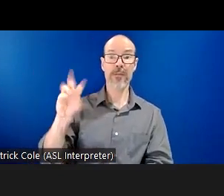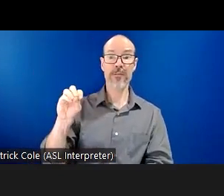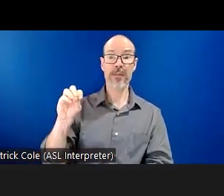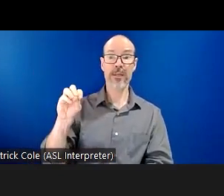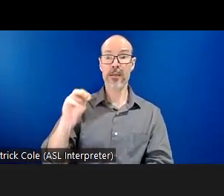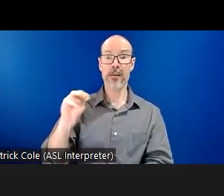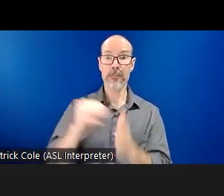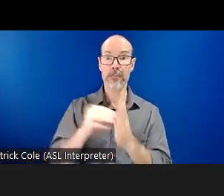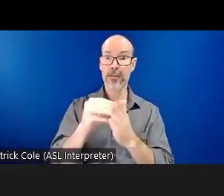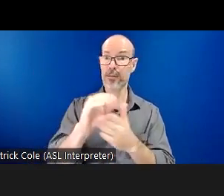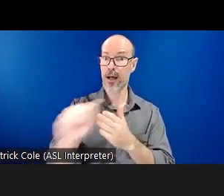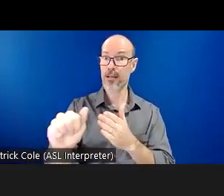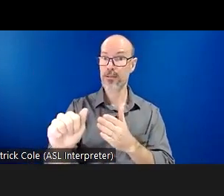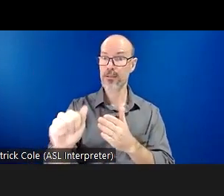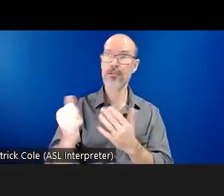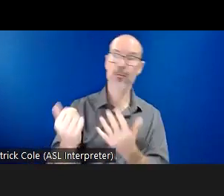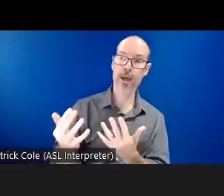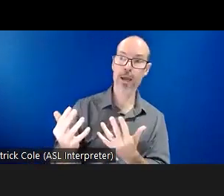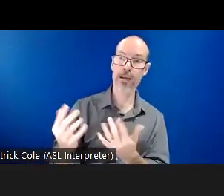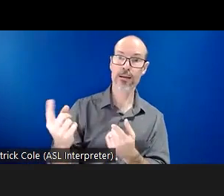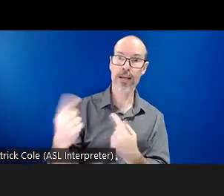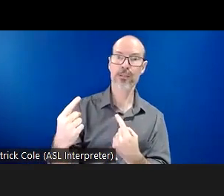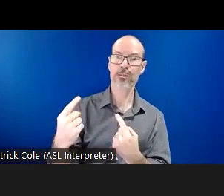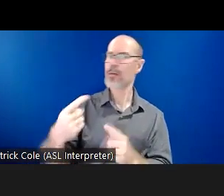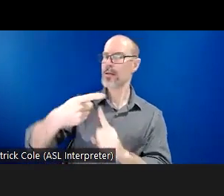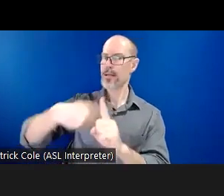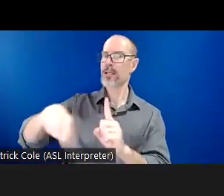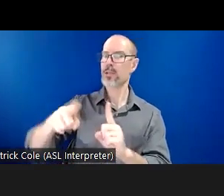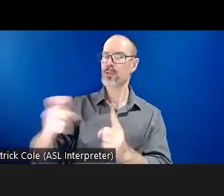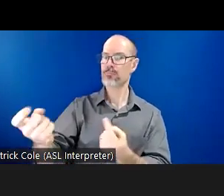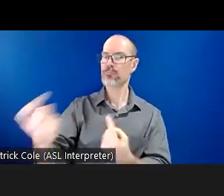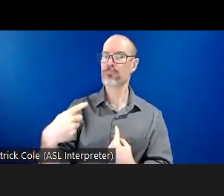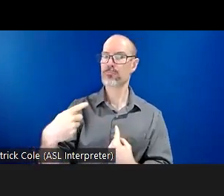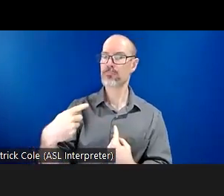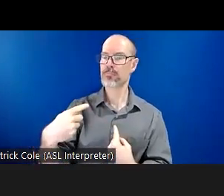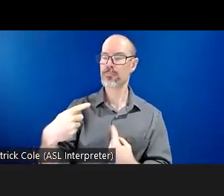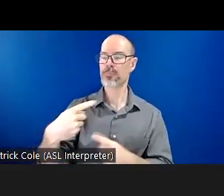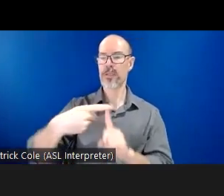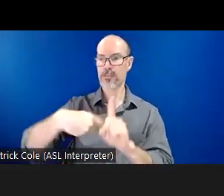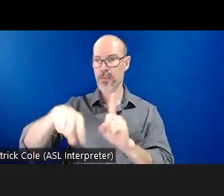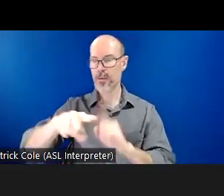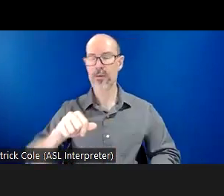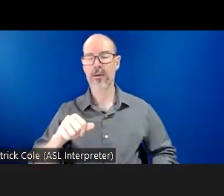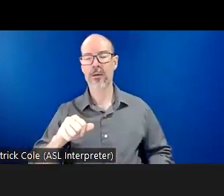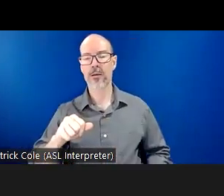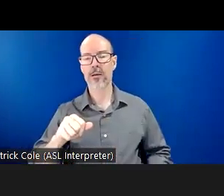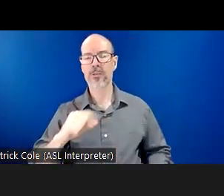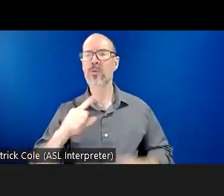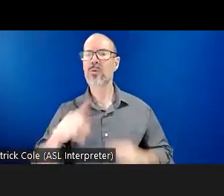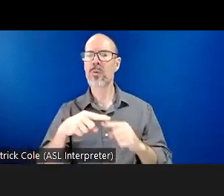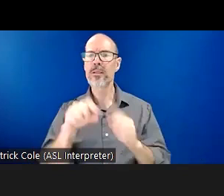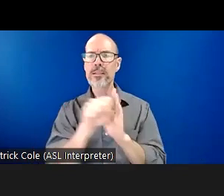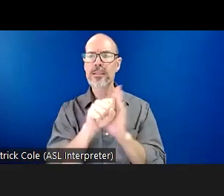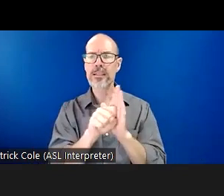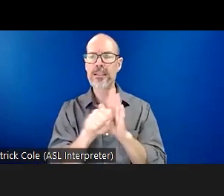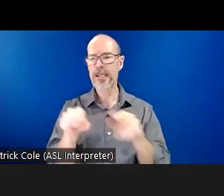an answer next month. And so I think when the state was evaluating options, one reason